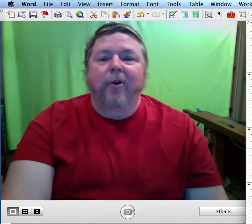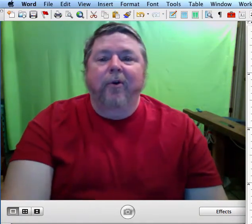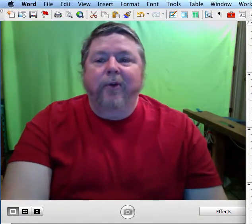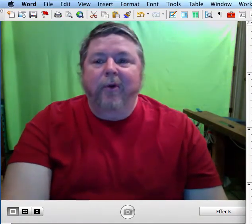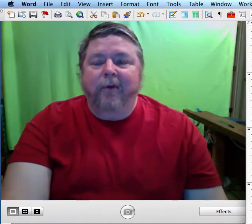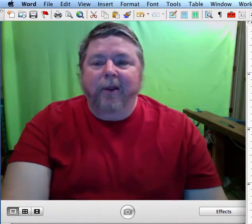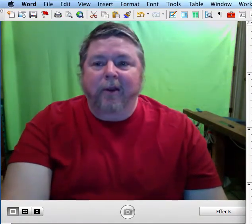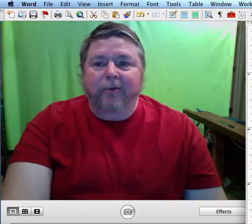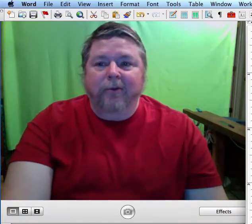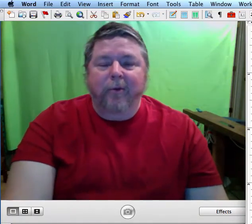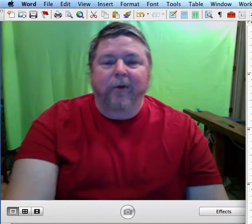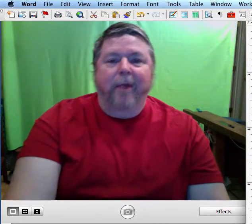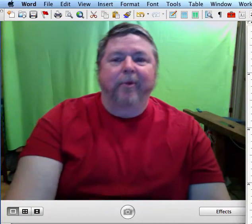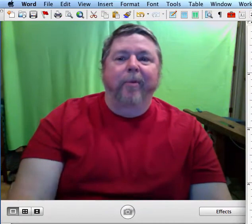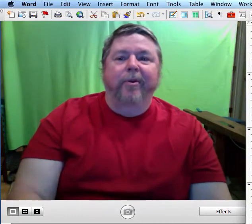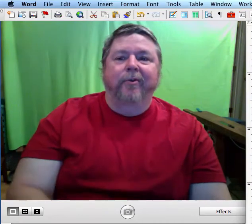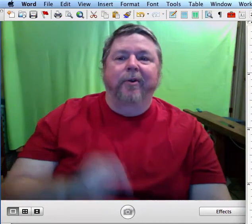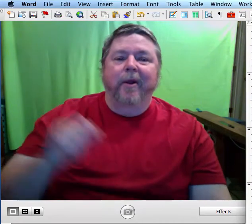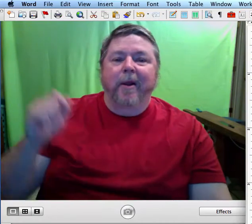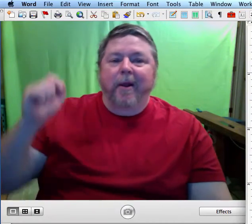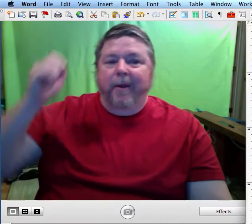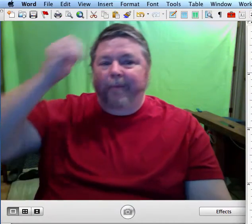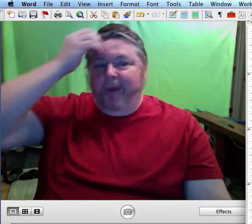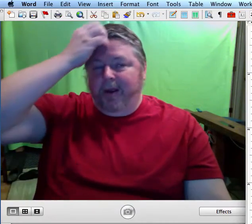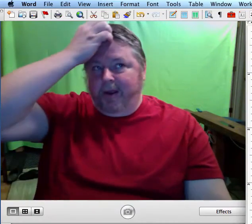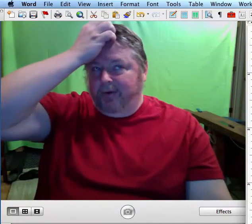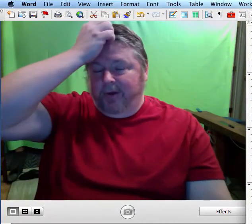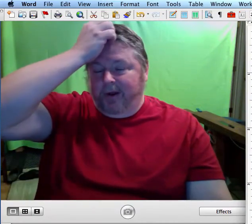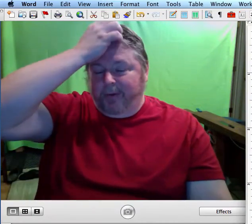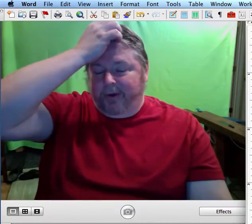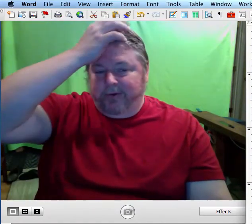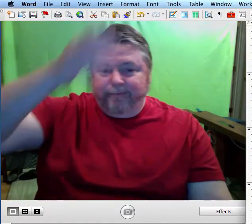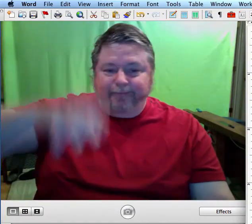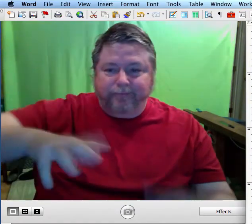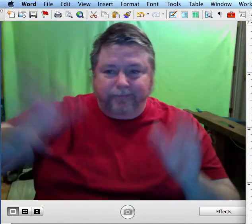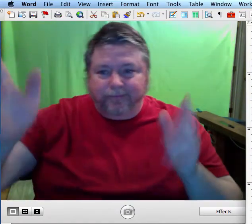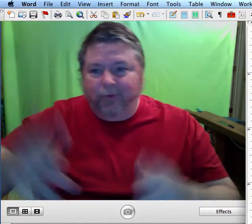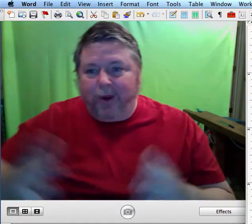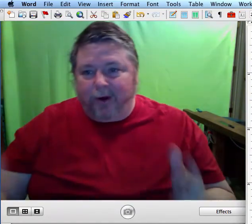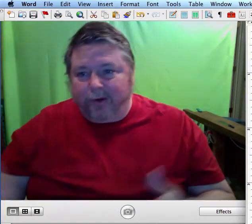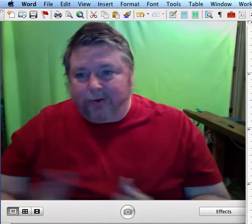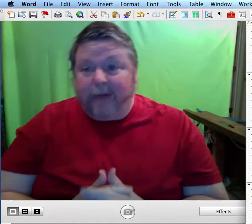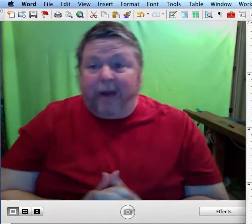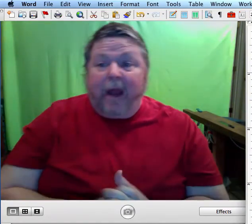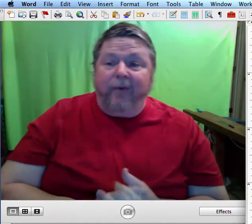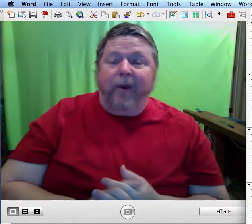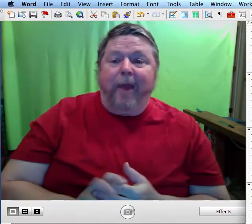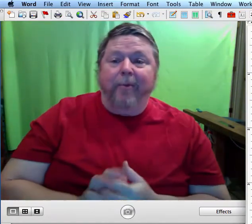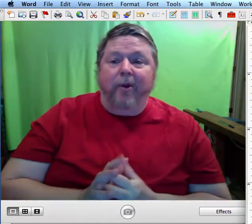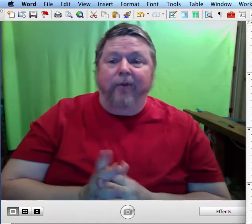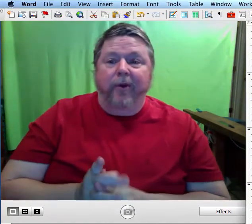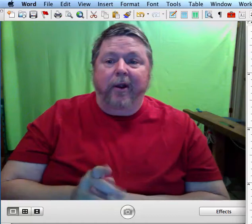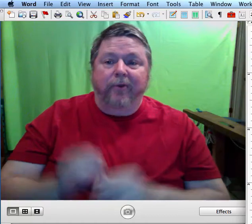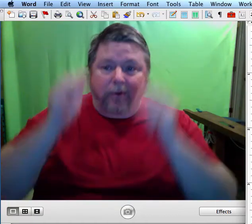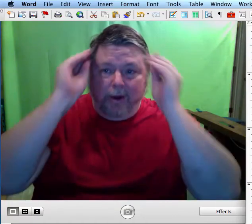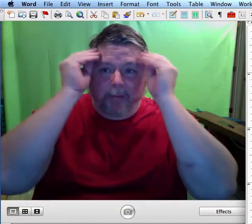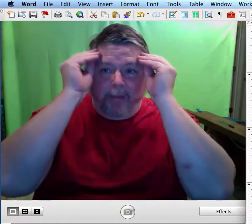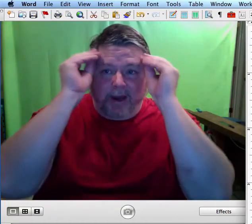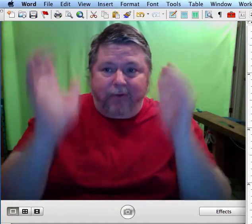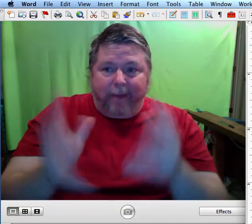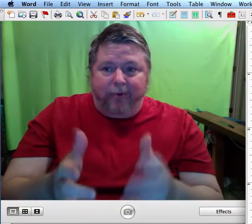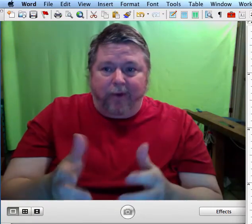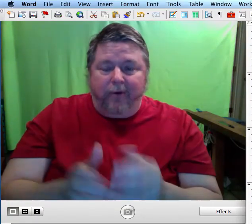actually shown if you do everything because there's some overlap and repetition in a couple cases. Regardless, that's a lot of vocabulary for you to get your